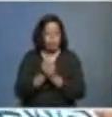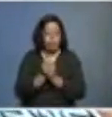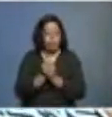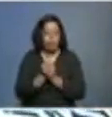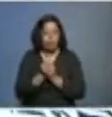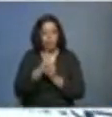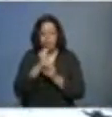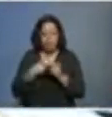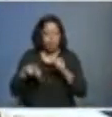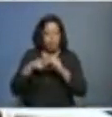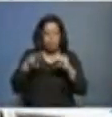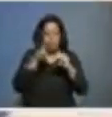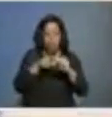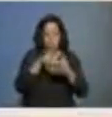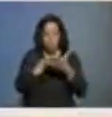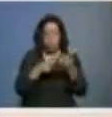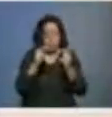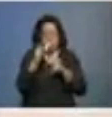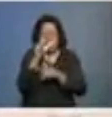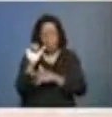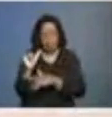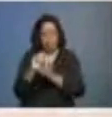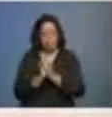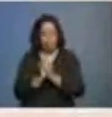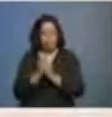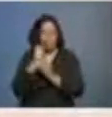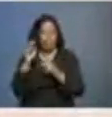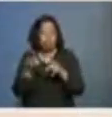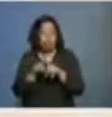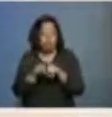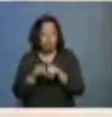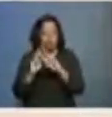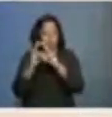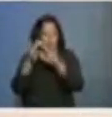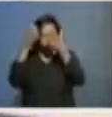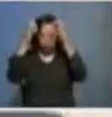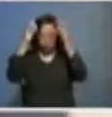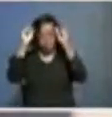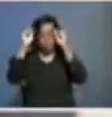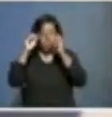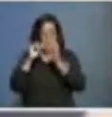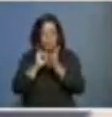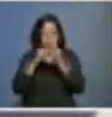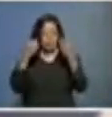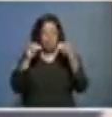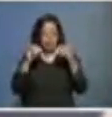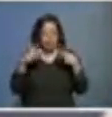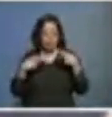hike so many prices at once. Colby-Davis also addressed the union president's claims that the market has